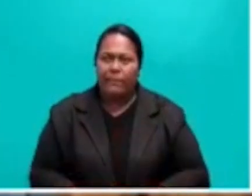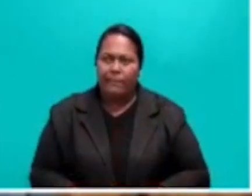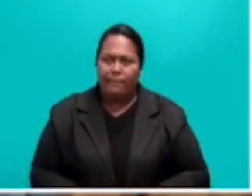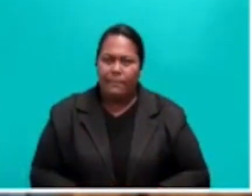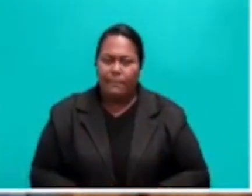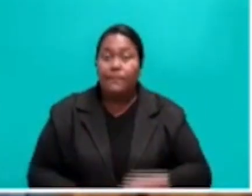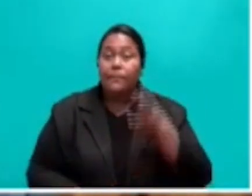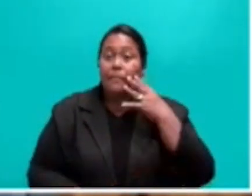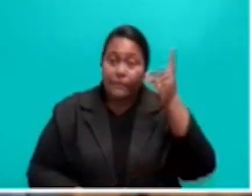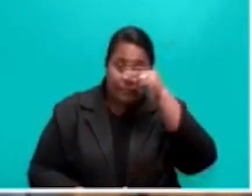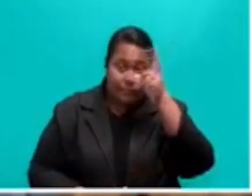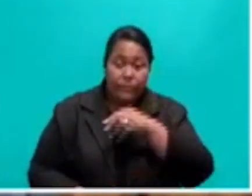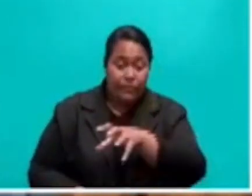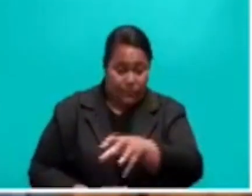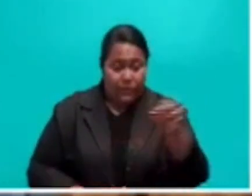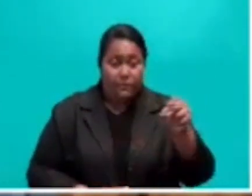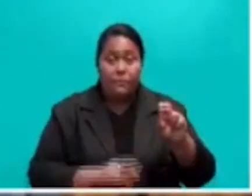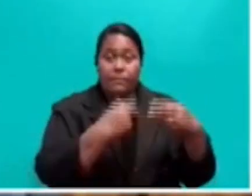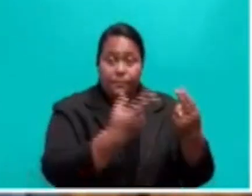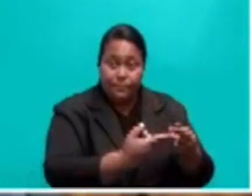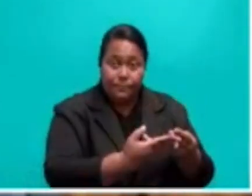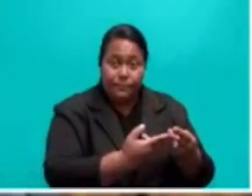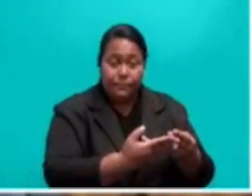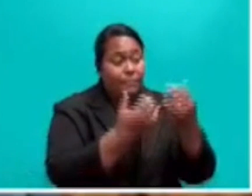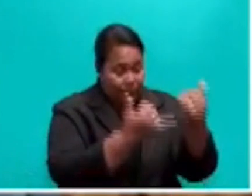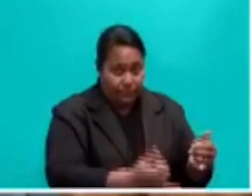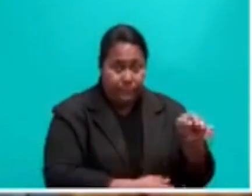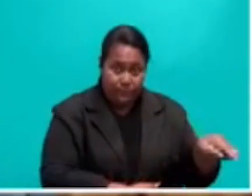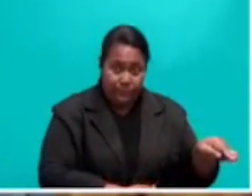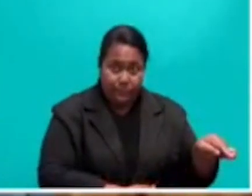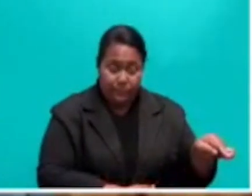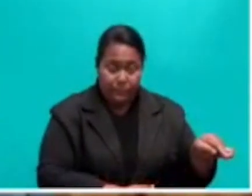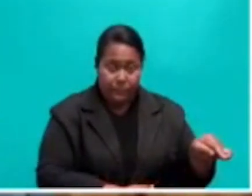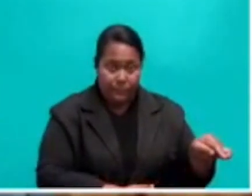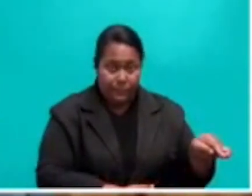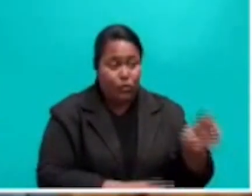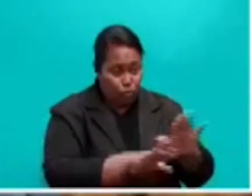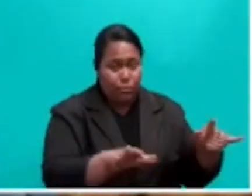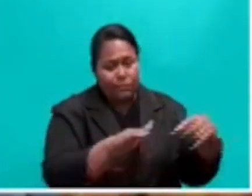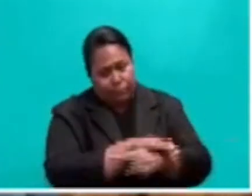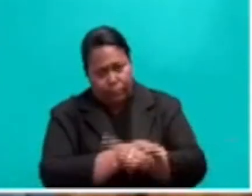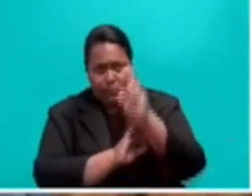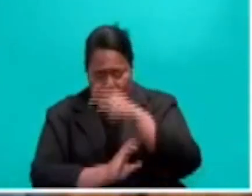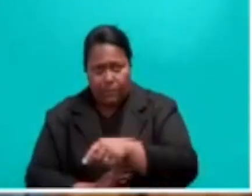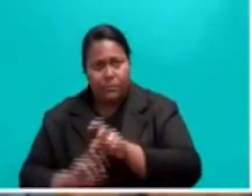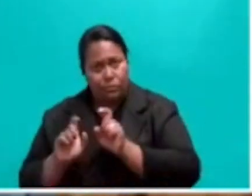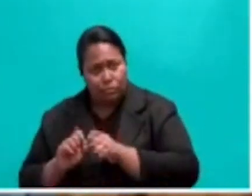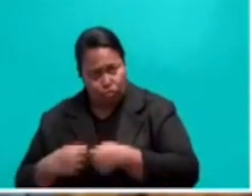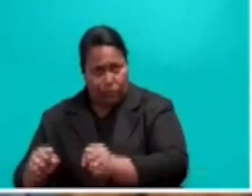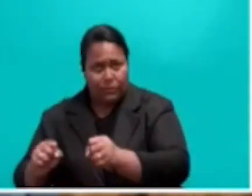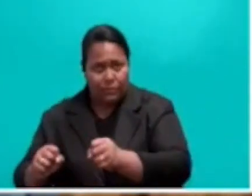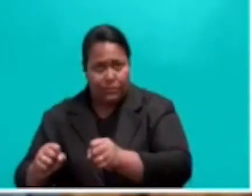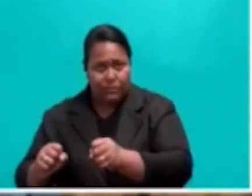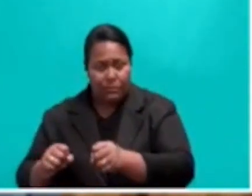Wherever possible, they were taken to their families and most children landed back on the streets.